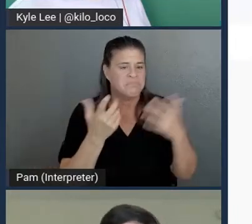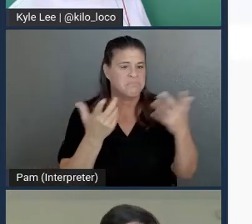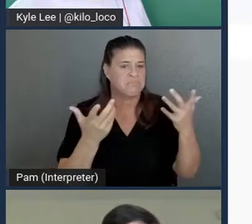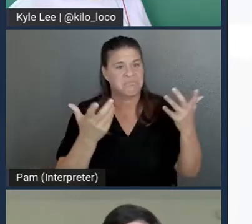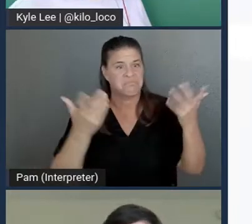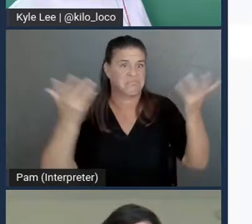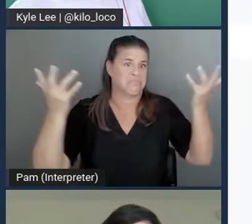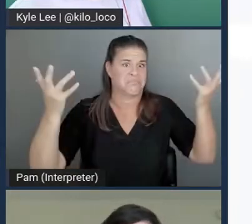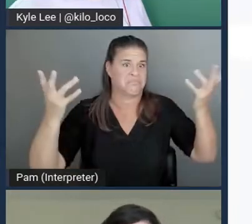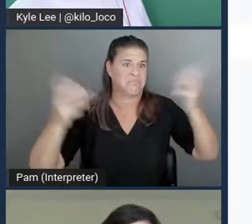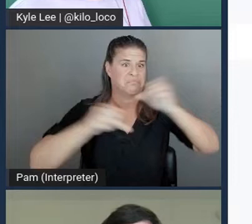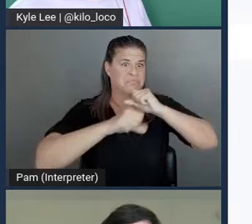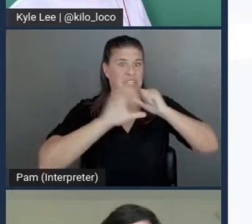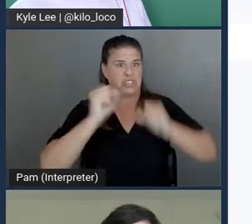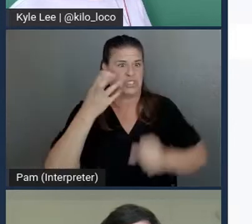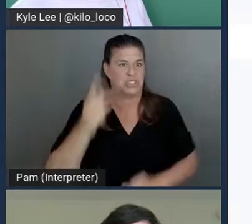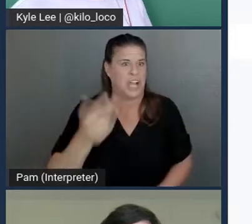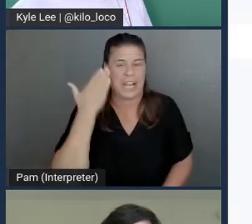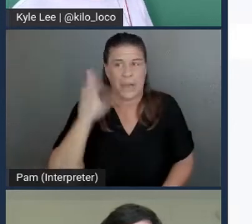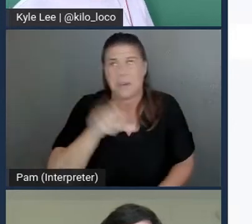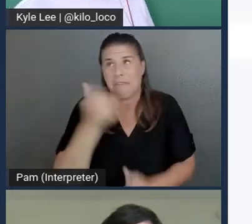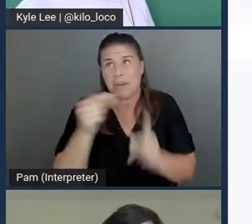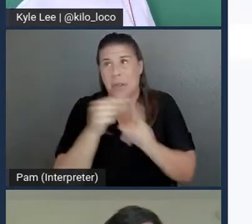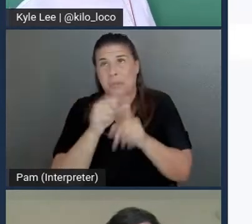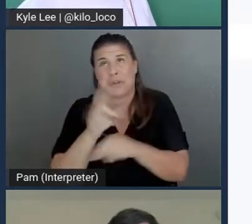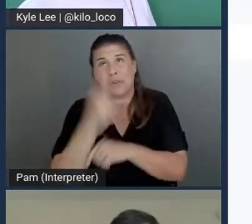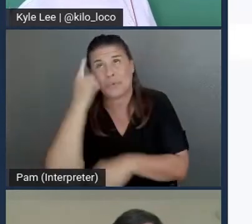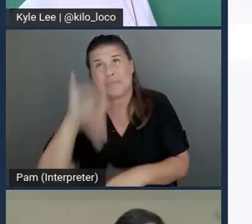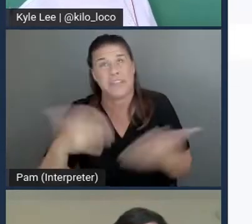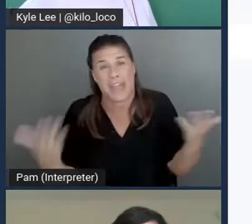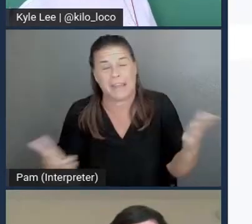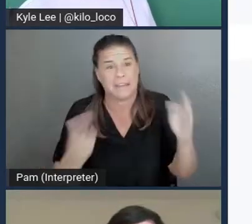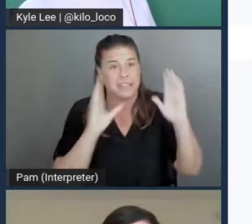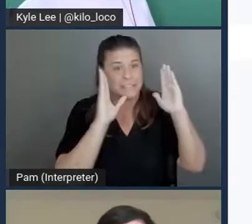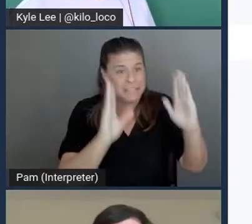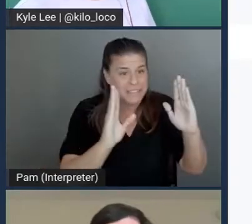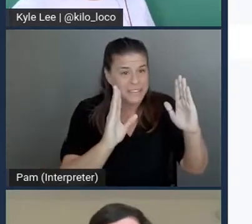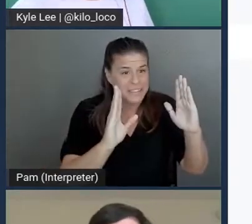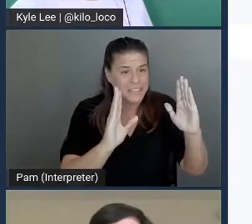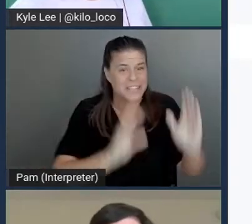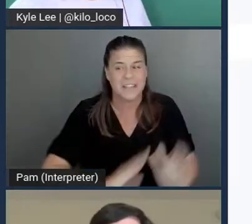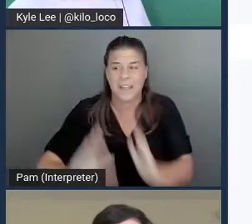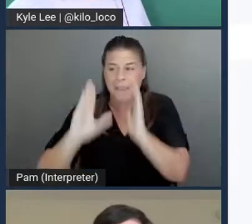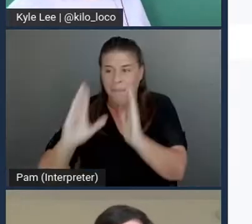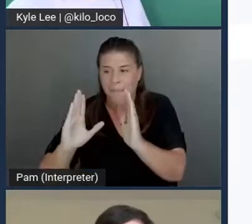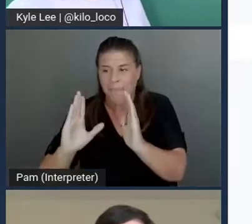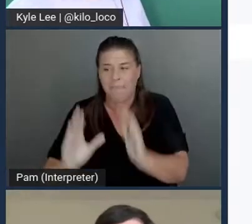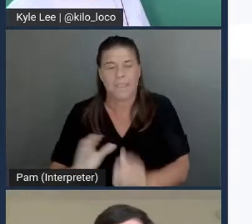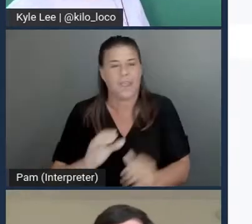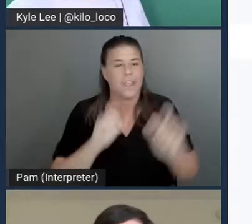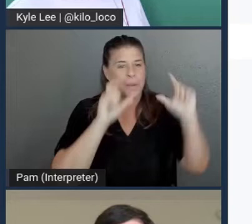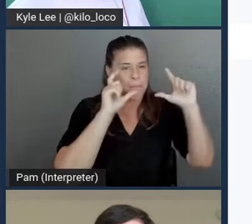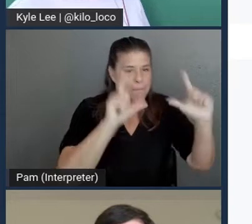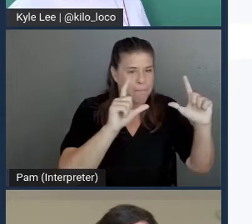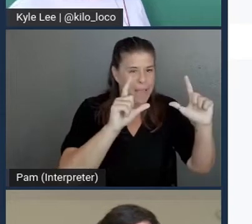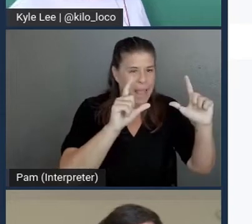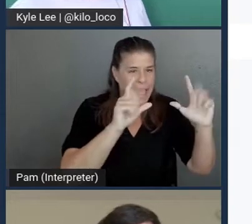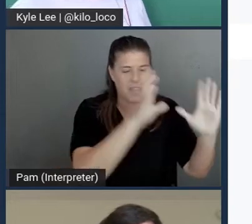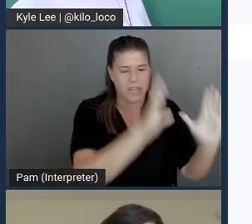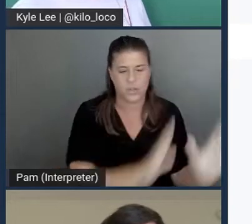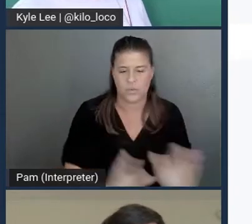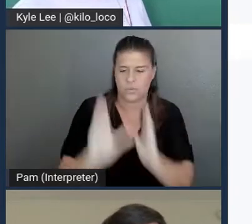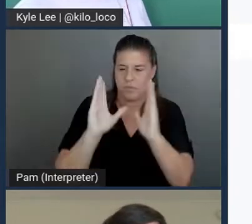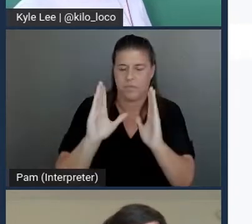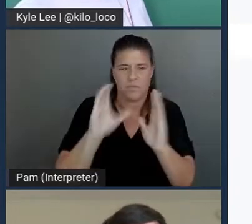for lack of a better term, shot. I don't have another word to use at this point. So one shot and then you cut to another